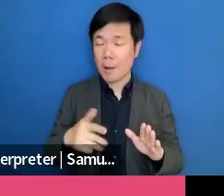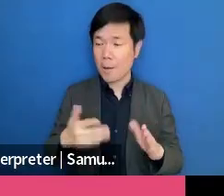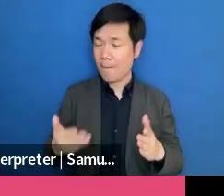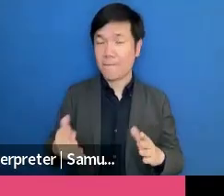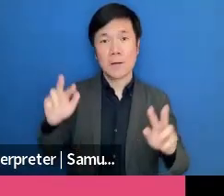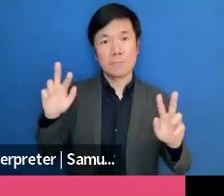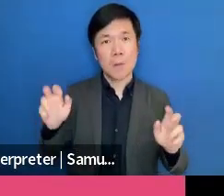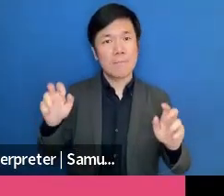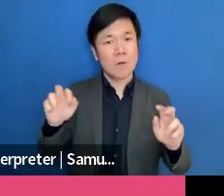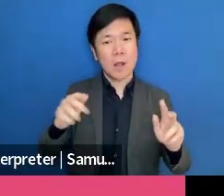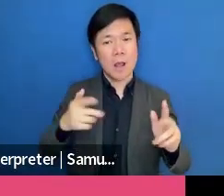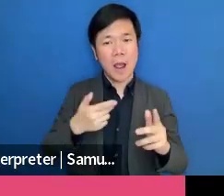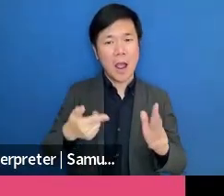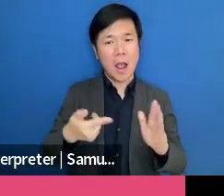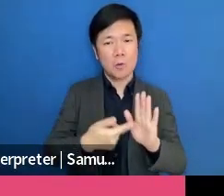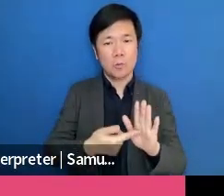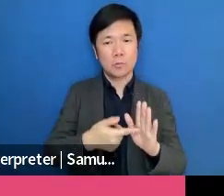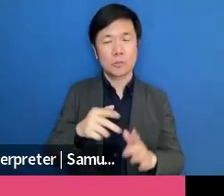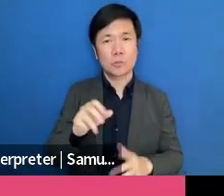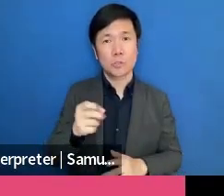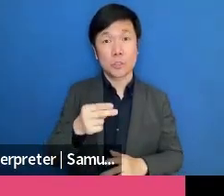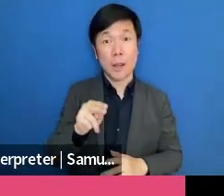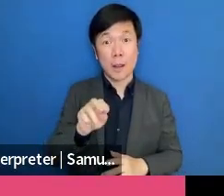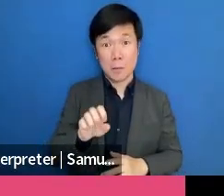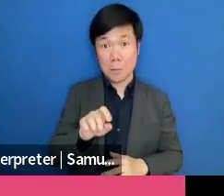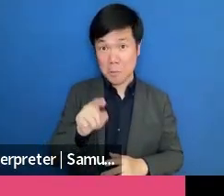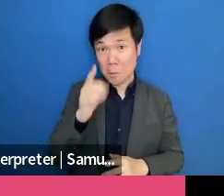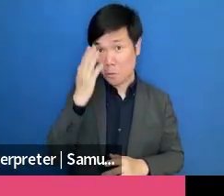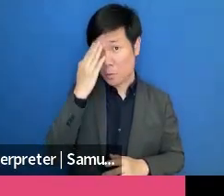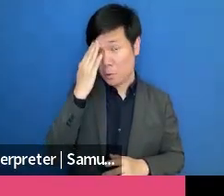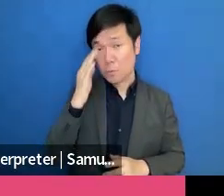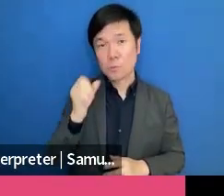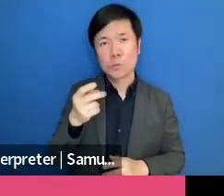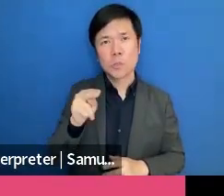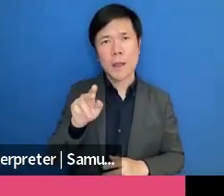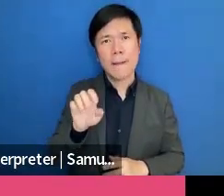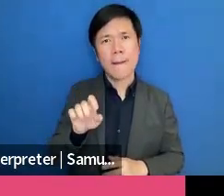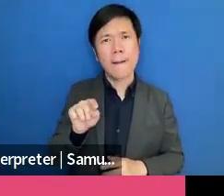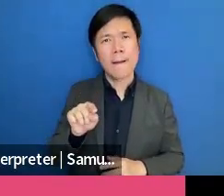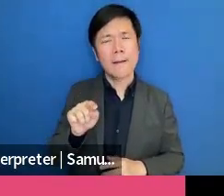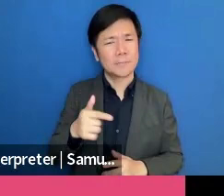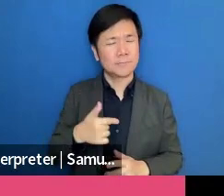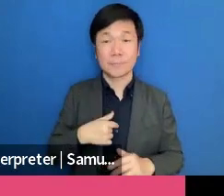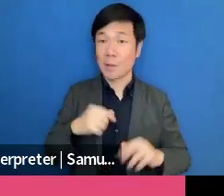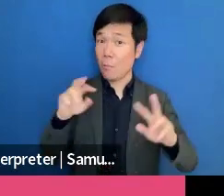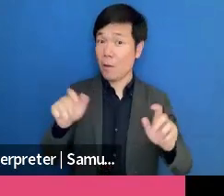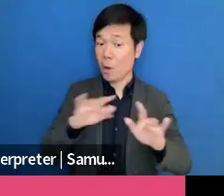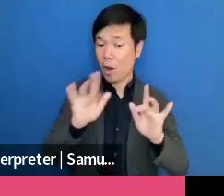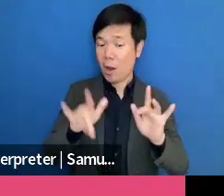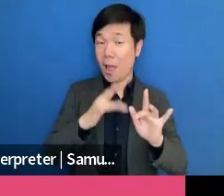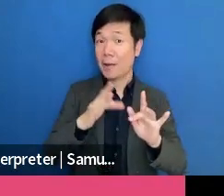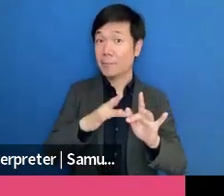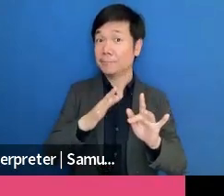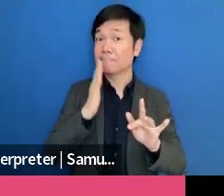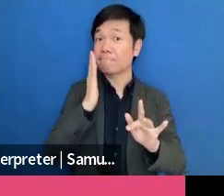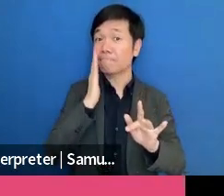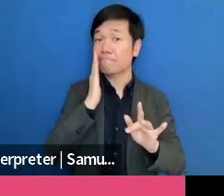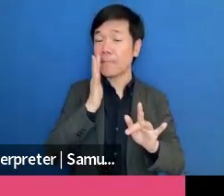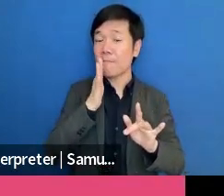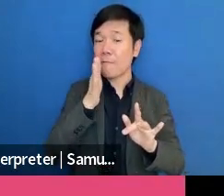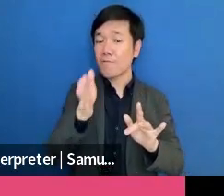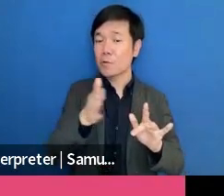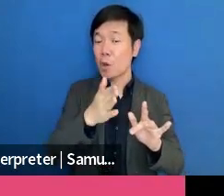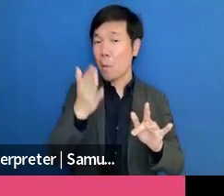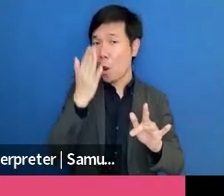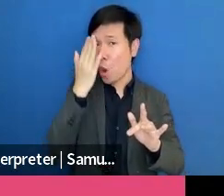on Shine. For some of you who do not know Shine, Shine is actually an online hub for global knowledge exchange